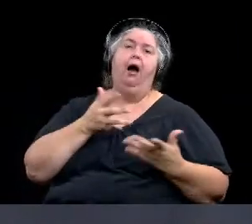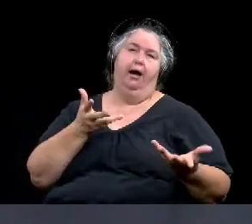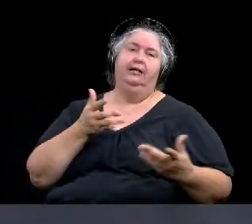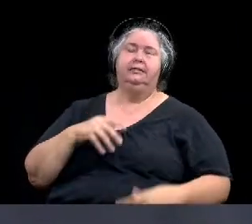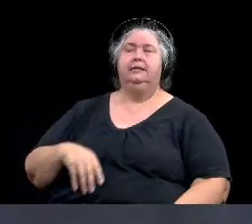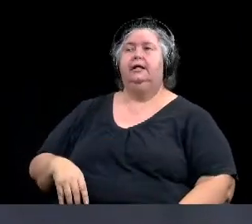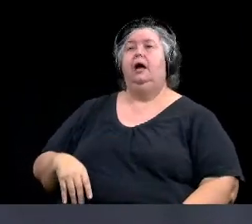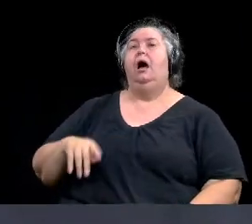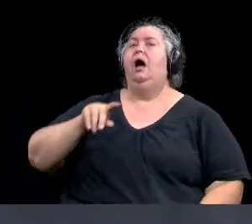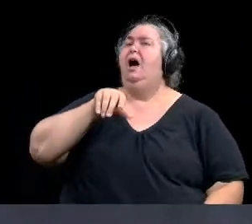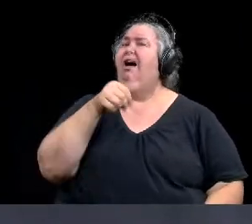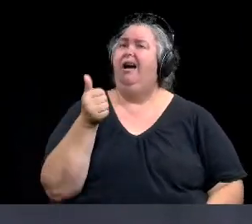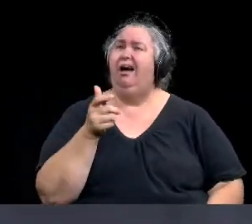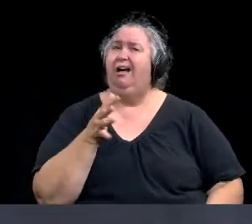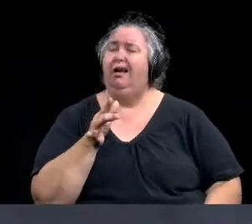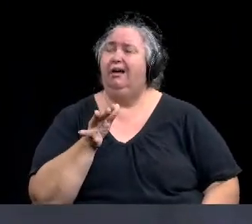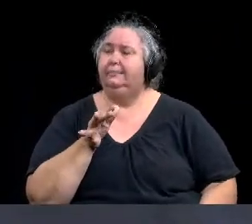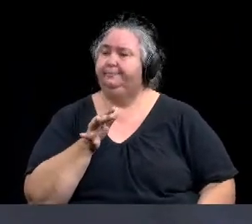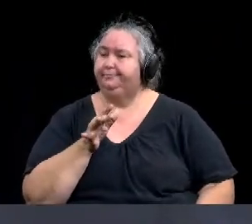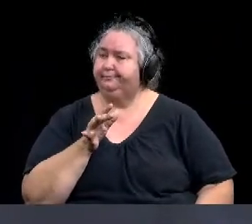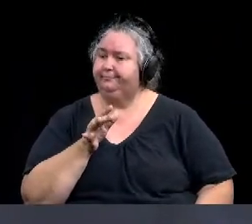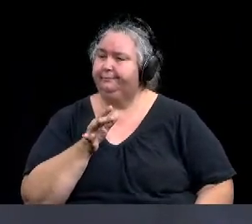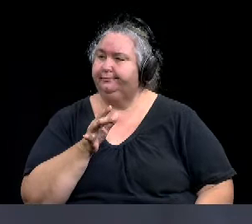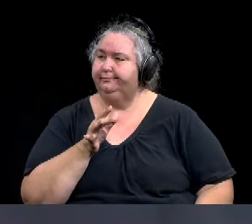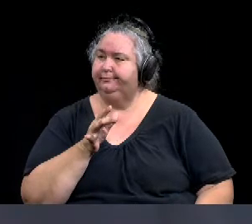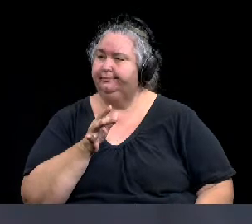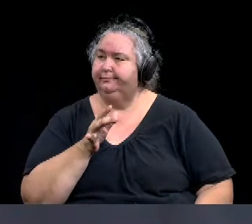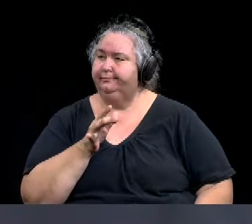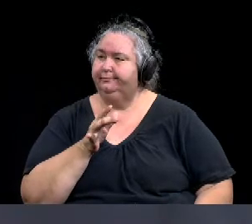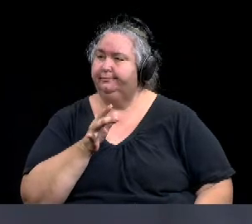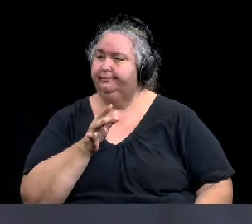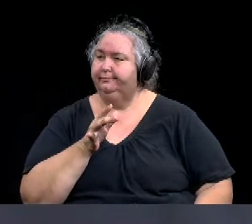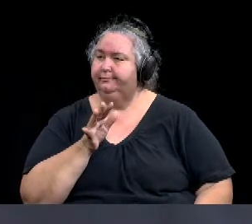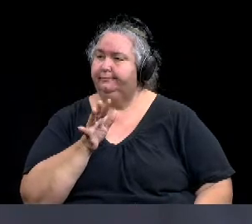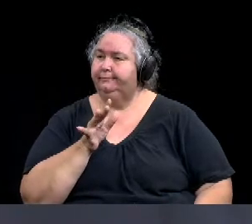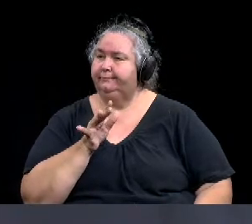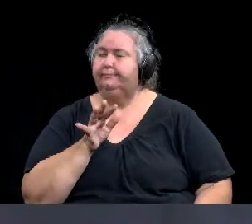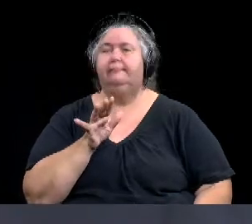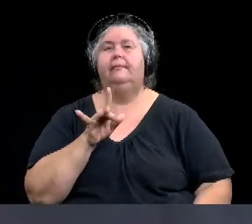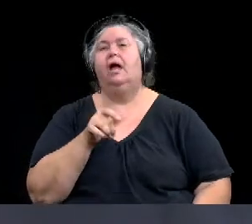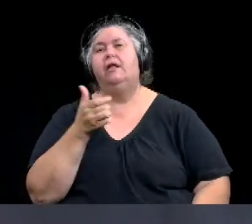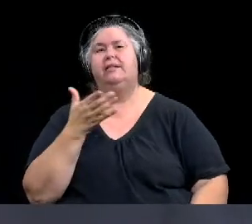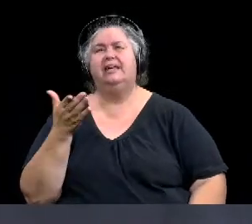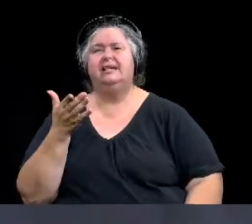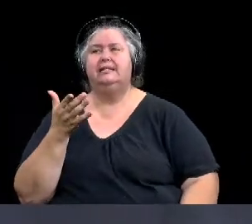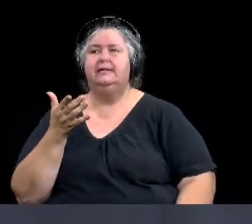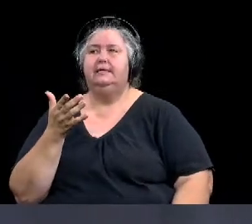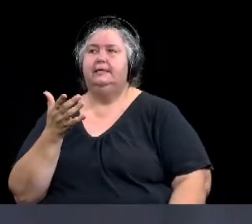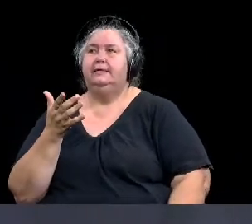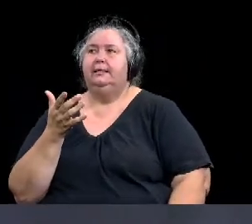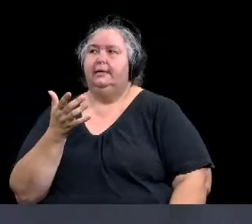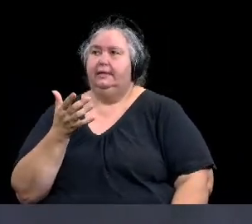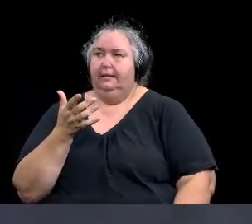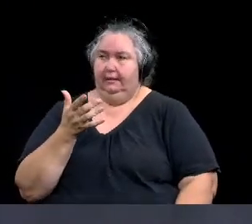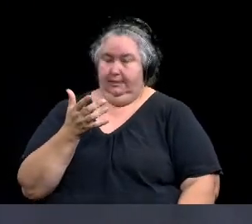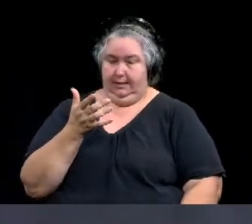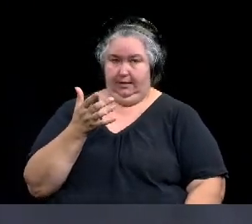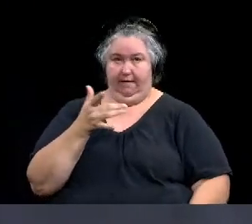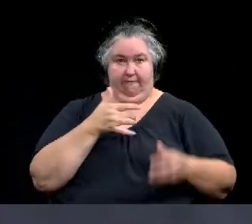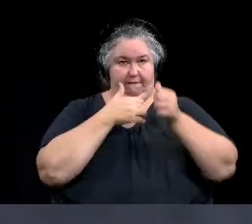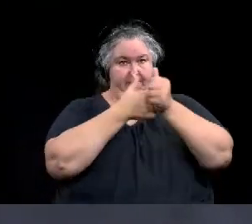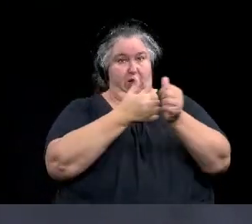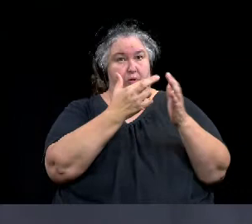One of the criteria that we look at is that pertains to a lot of the orders that are out there now, is